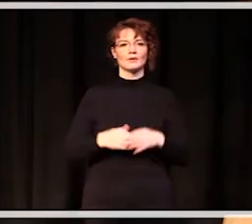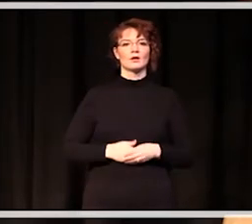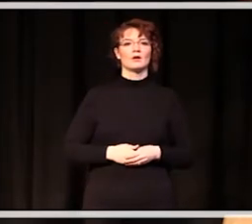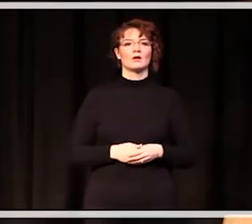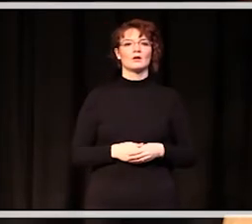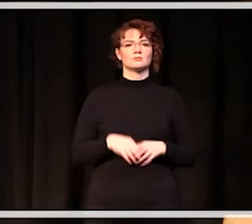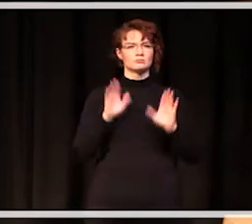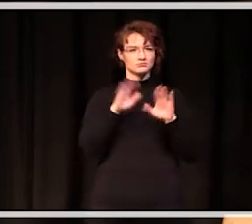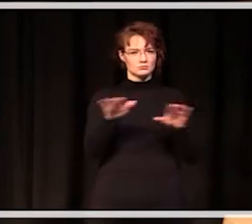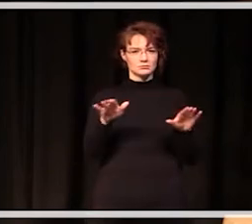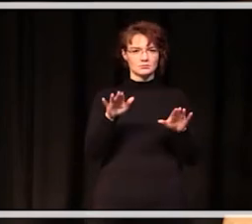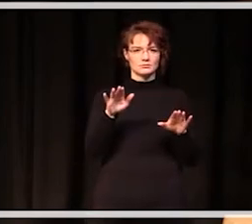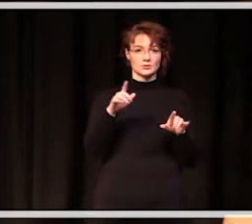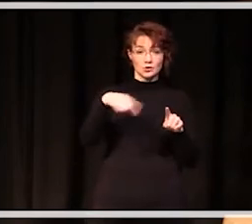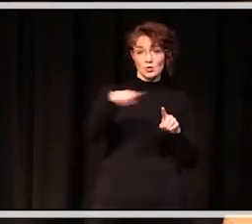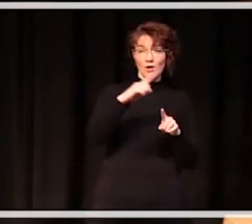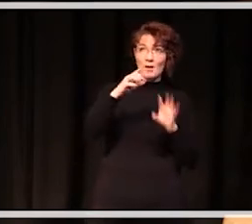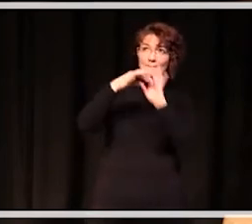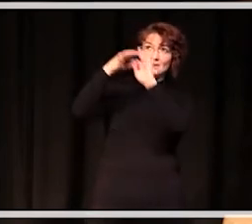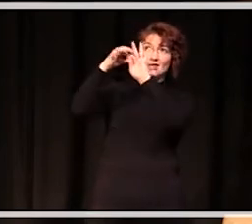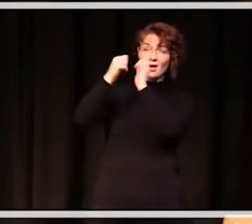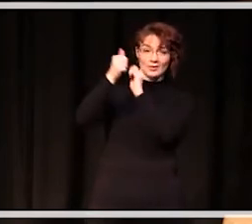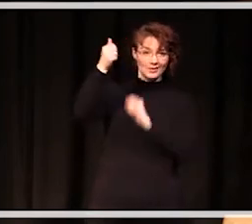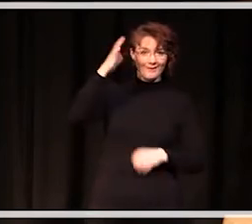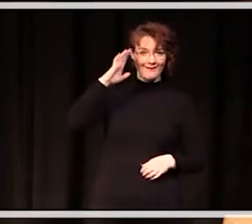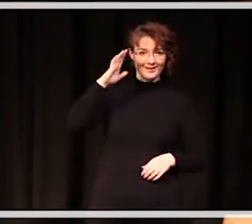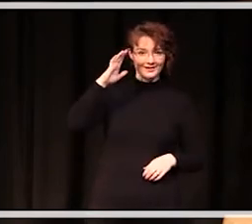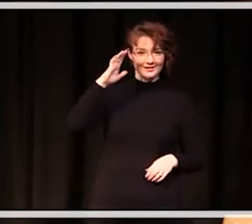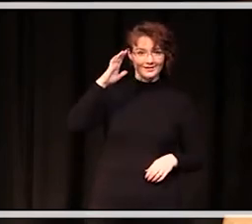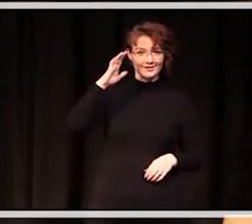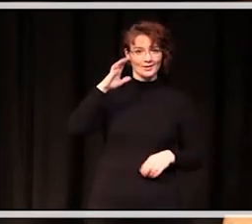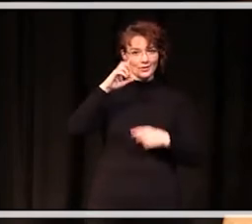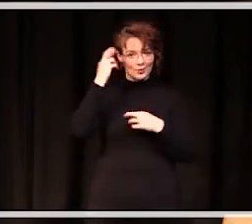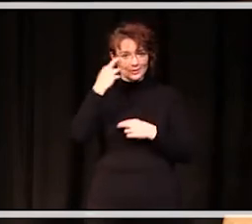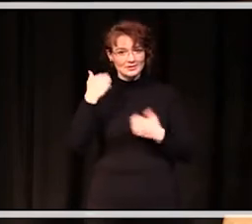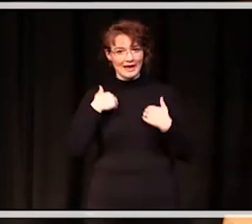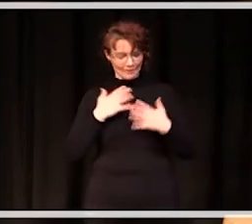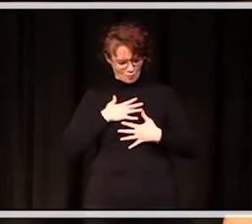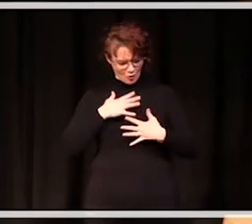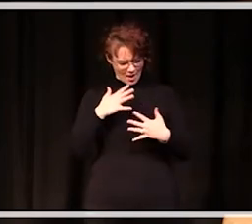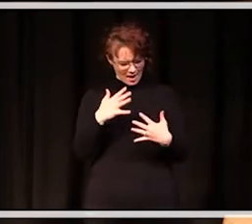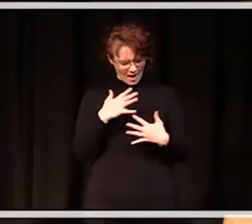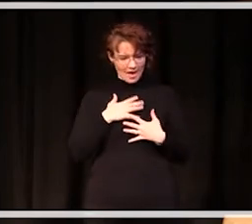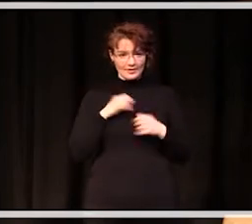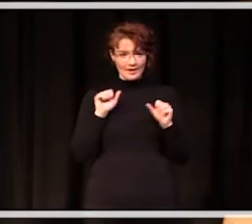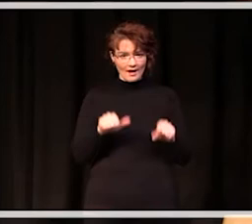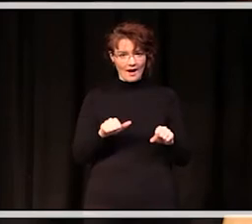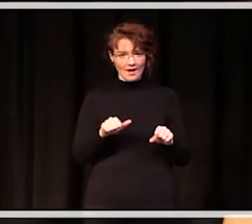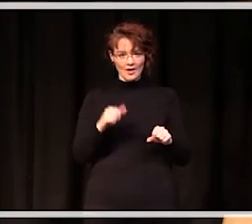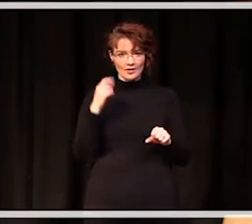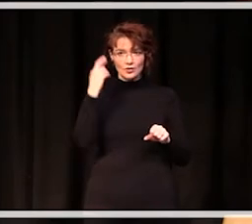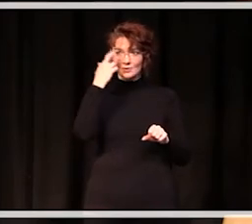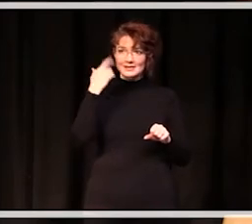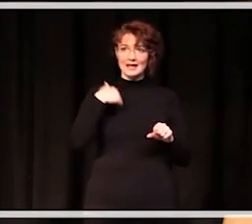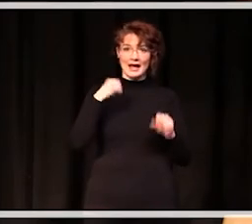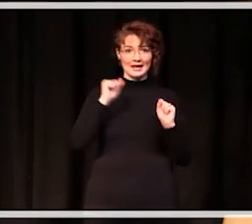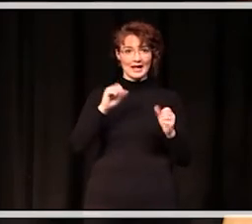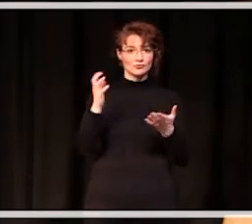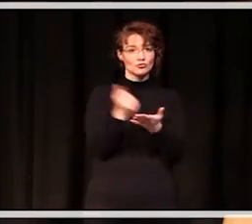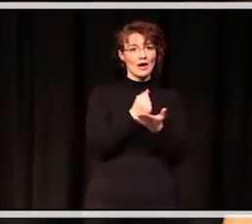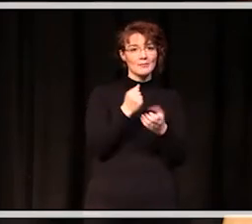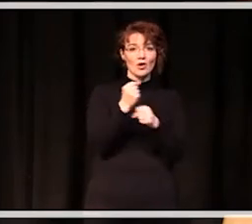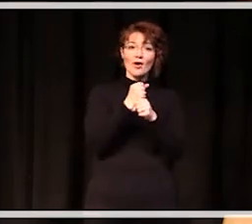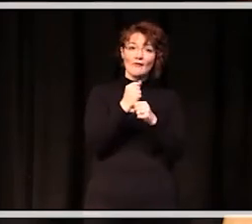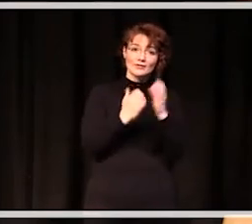you belong to God. Friends, the reason that you have breath in your lungs, The reason you are able to grab perhaps a coffee cup